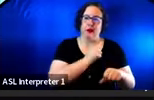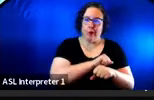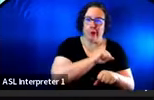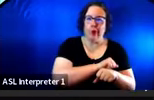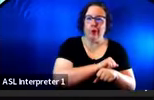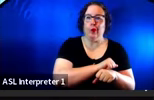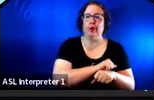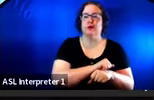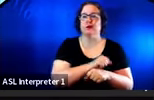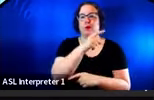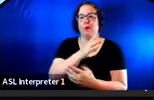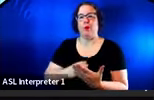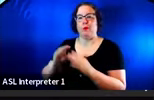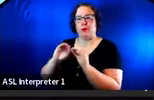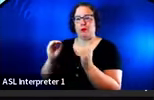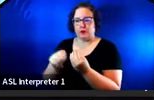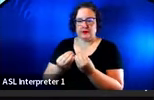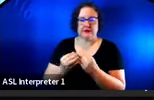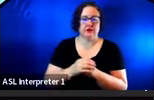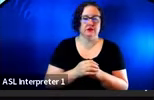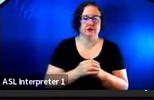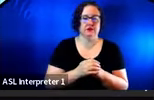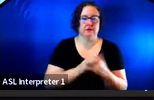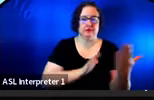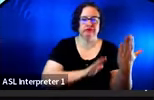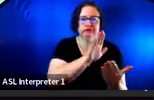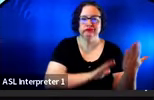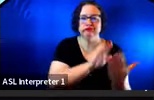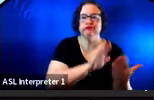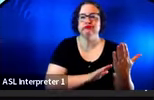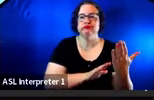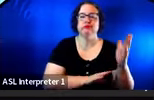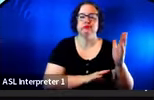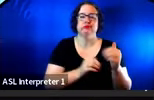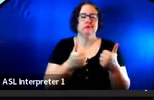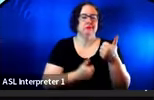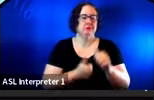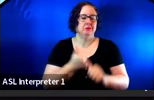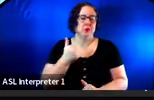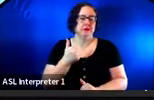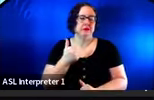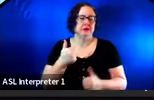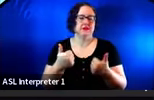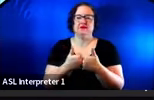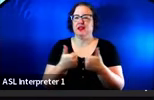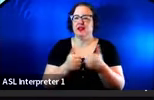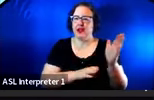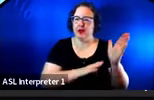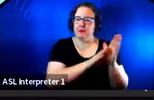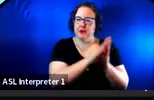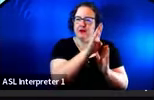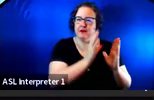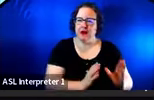organization that interfaces largely with game developers and game studios. The work